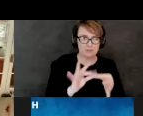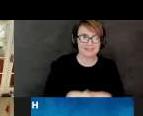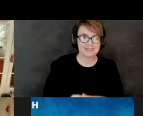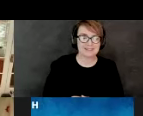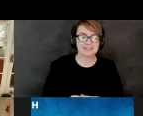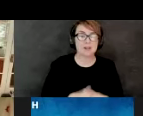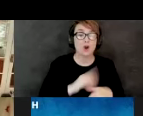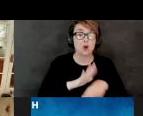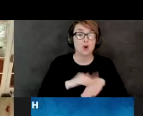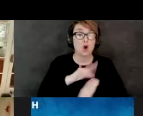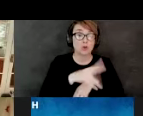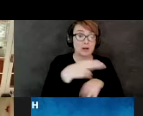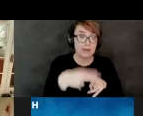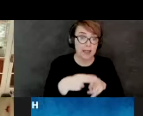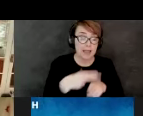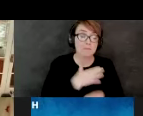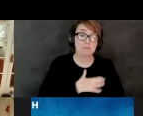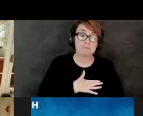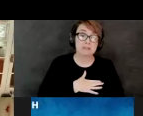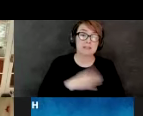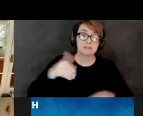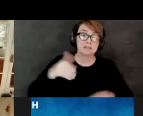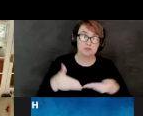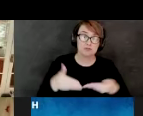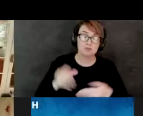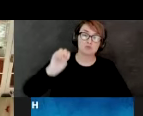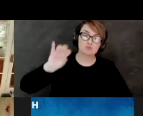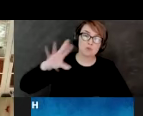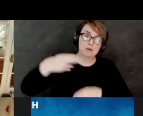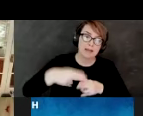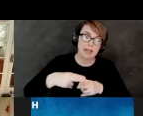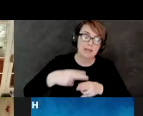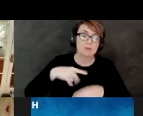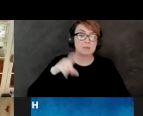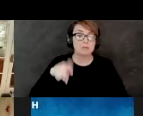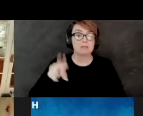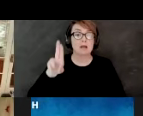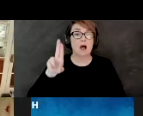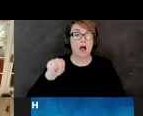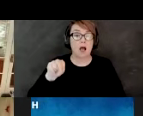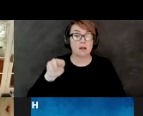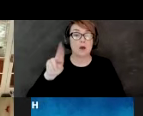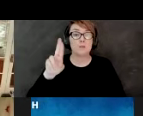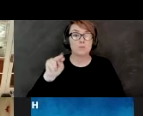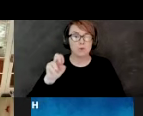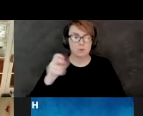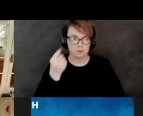state your name, and you'll have to unmute the mic on your end once we enable that.